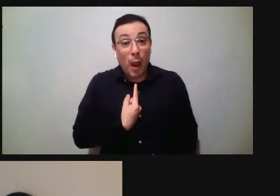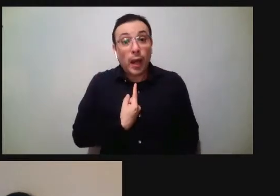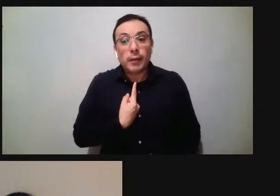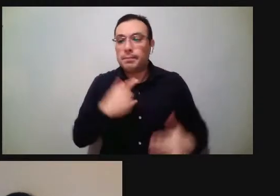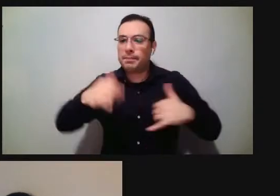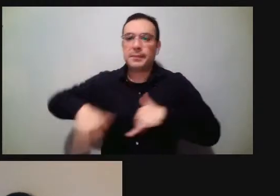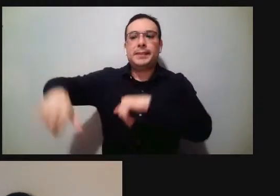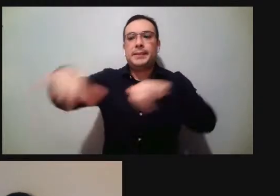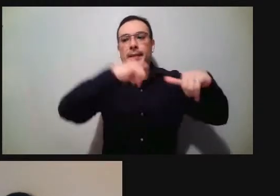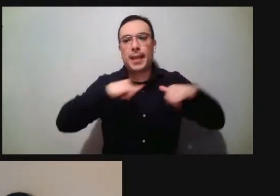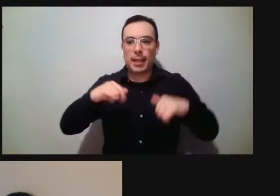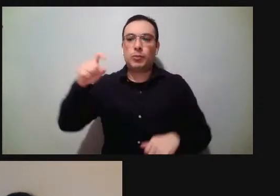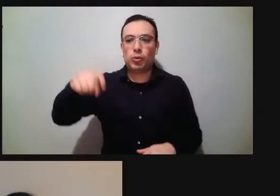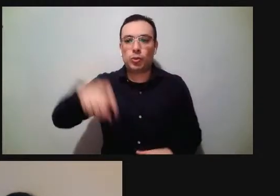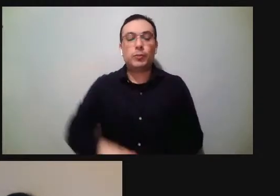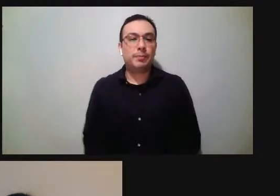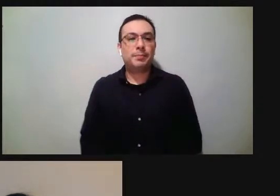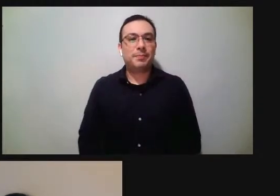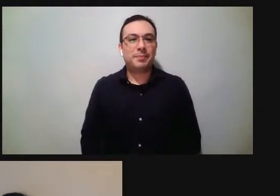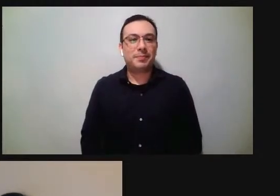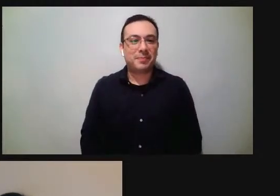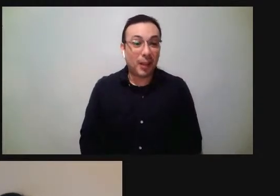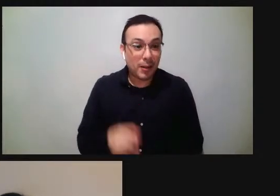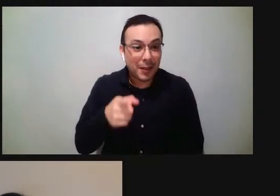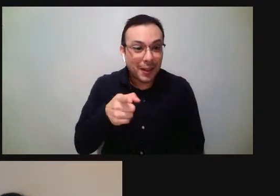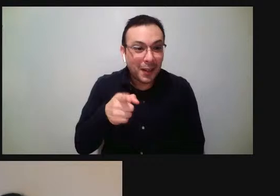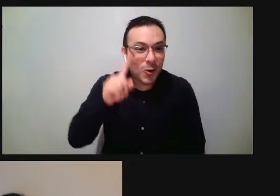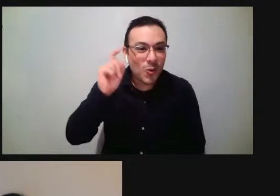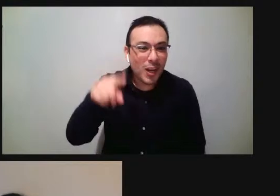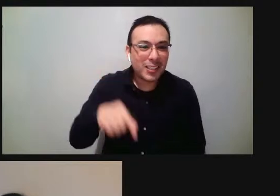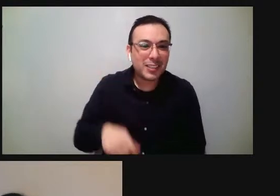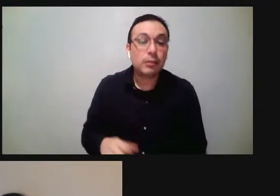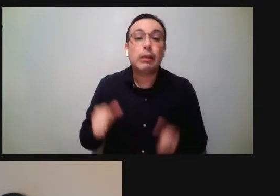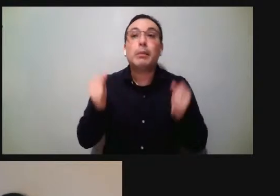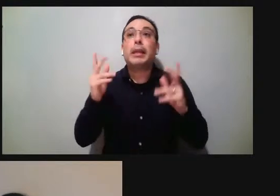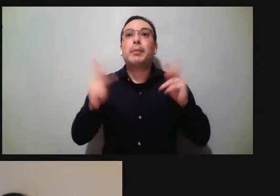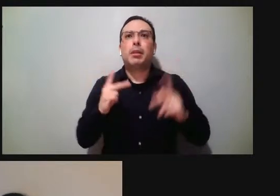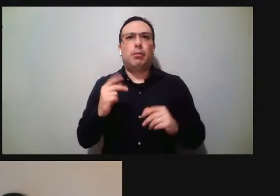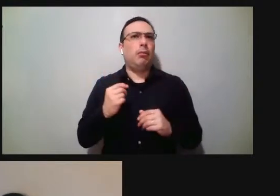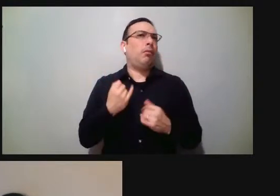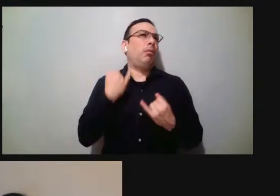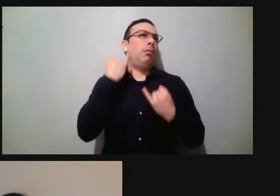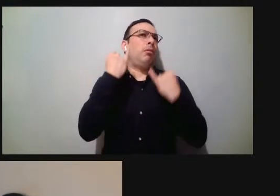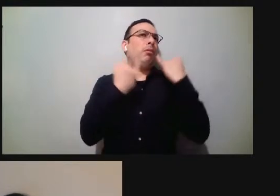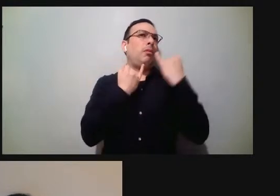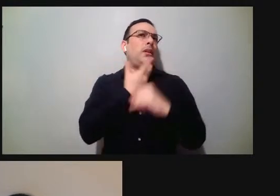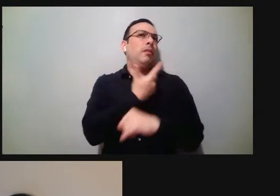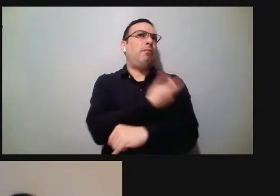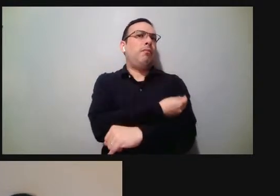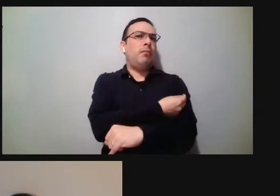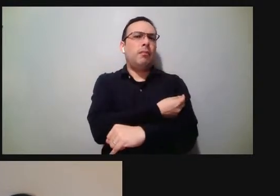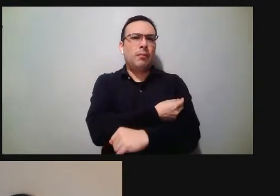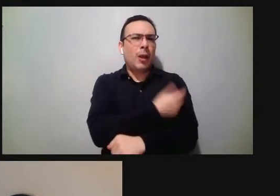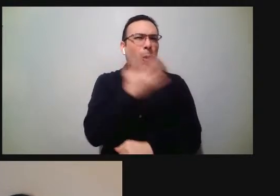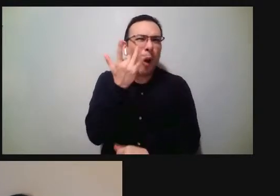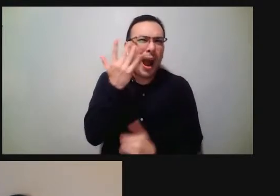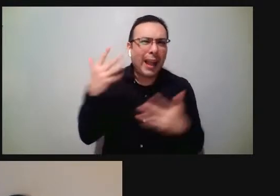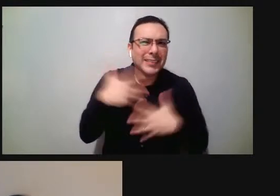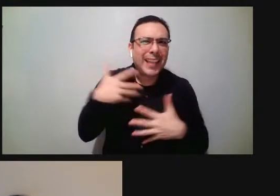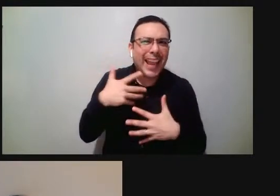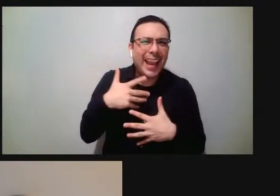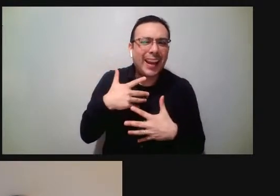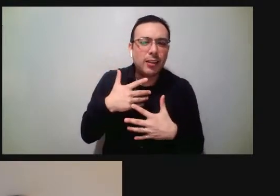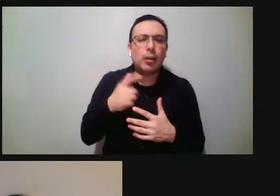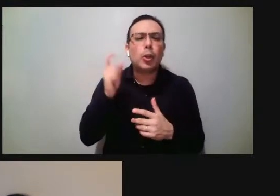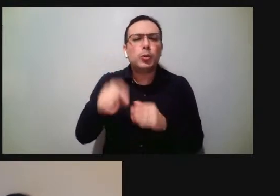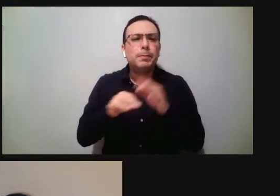Great follow-up question. A lot of people are afraid of the vaccine. Why? What do we say to them to let them know that it's important to get?